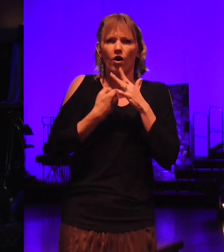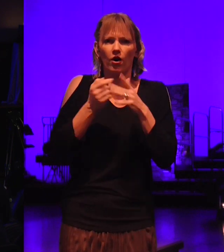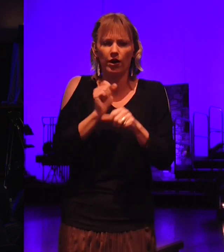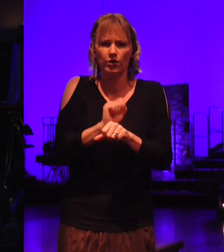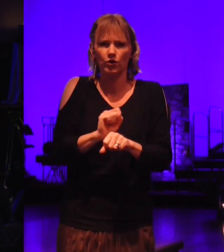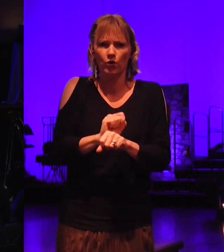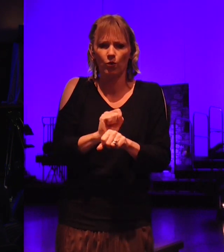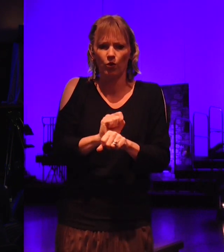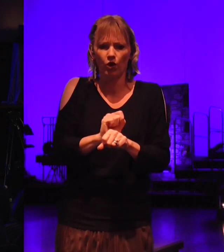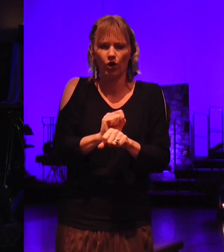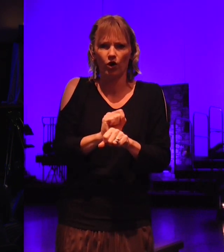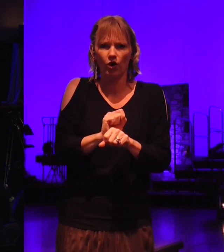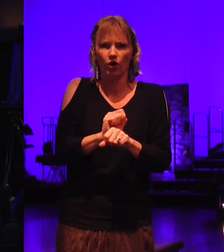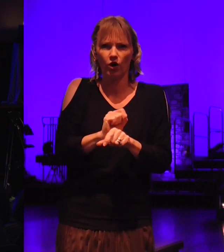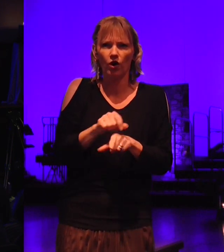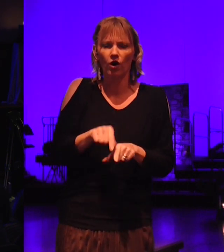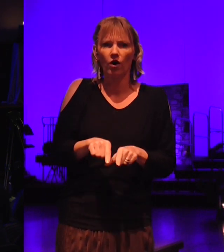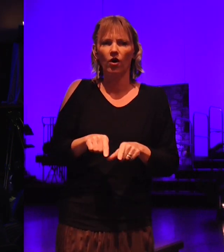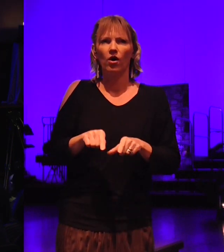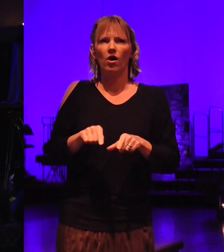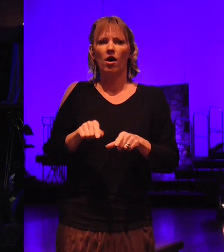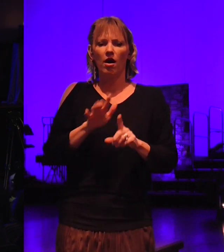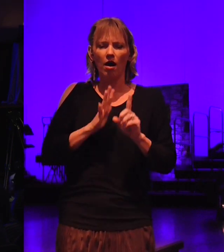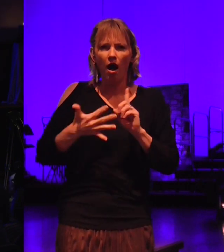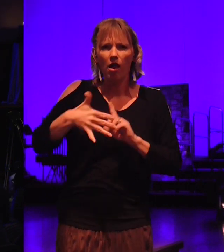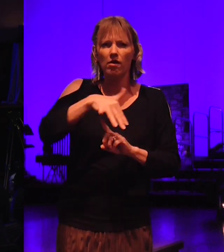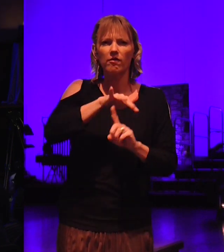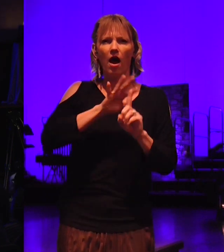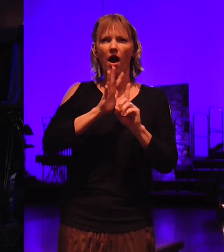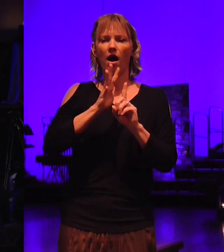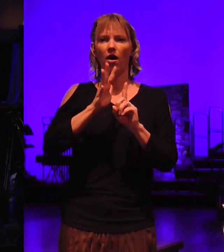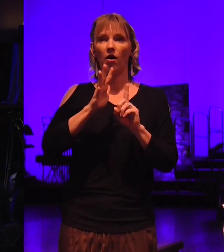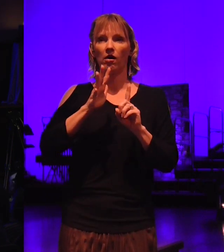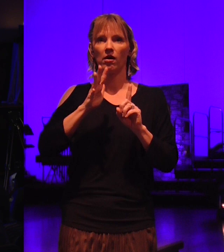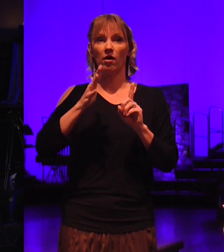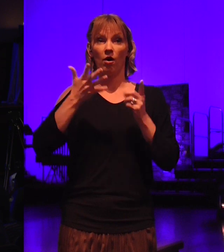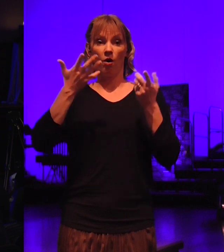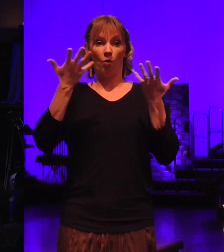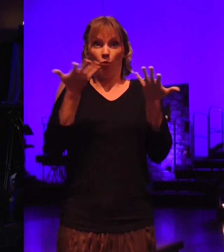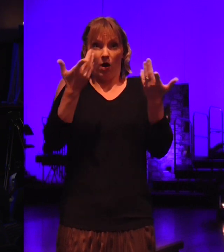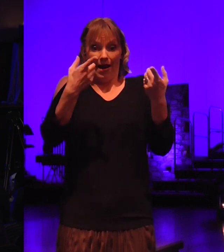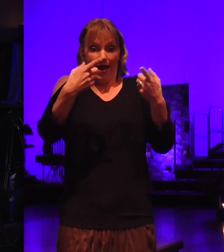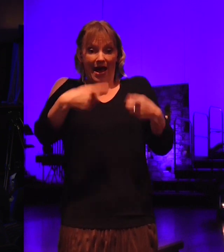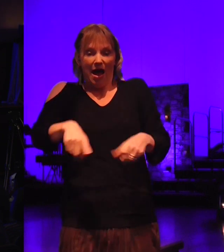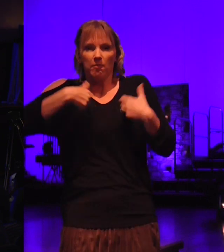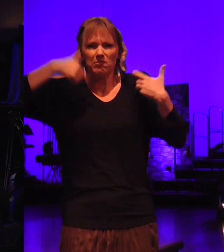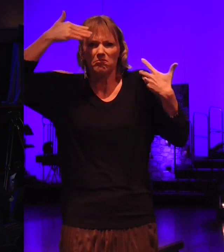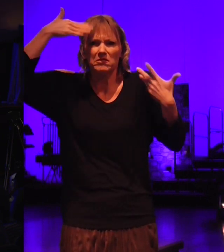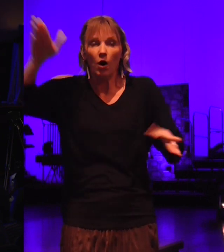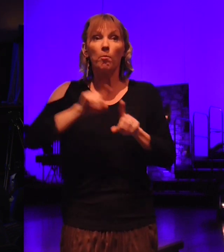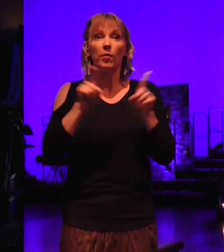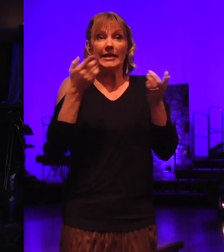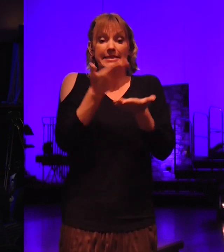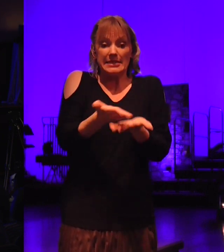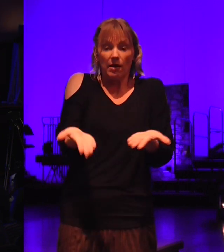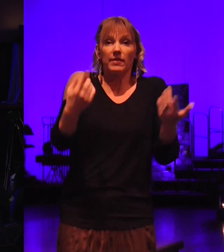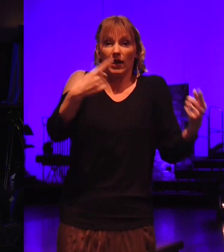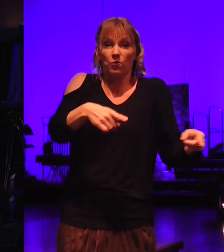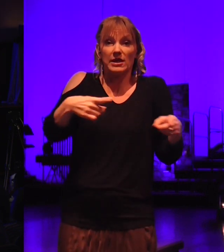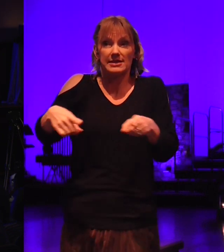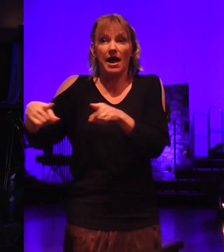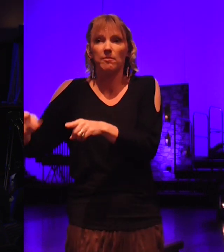beneath you and all around you. I didn't know what would happen, but something was happening, right? Maybe right